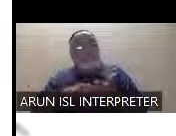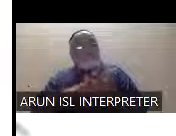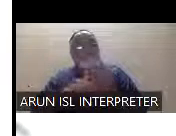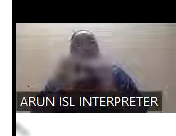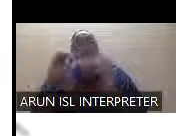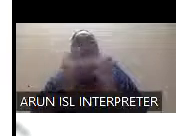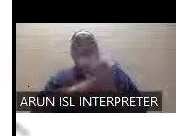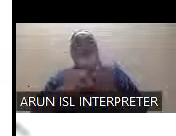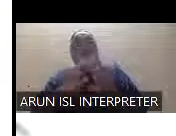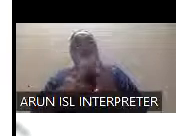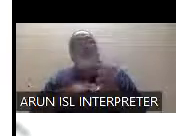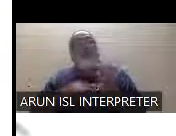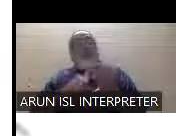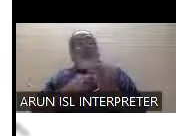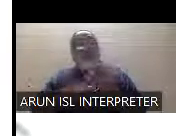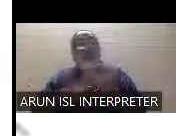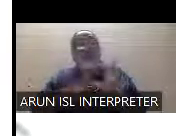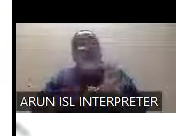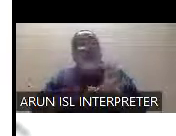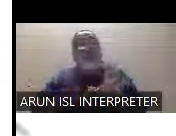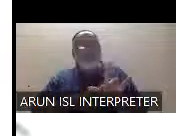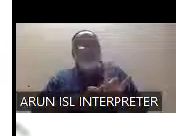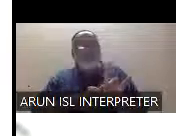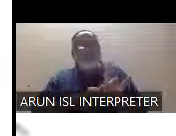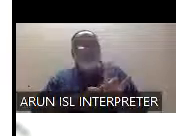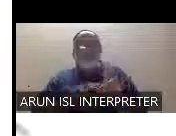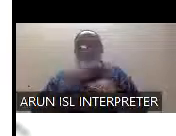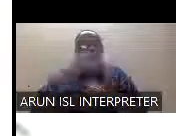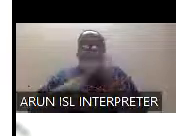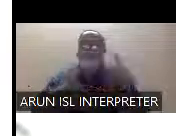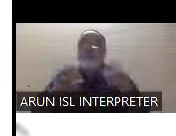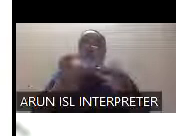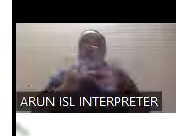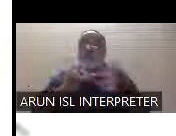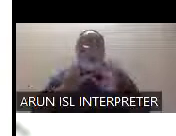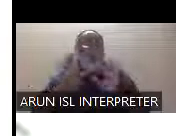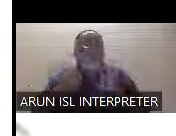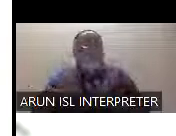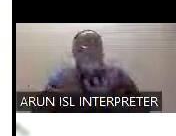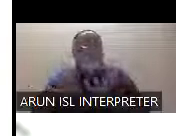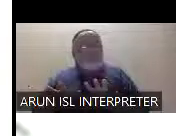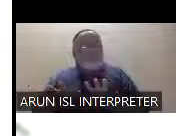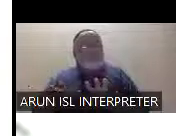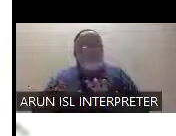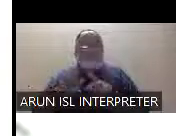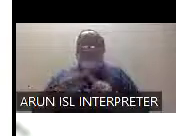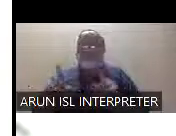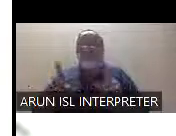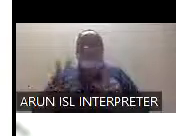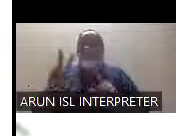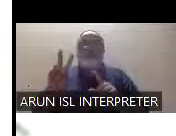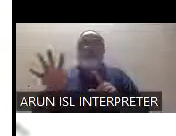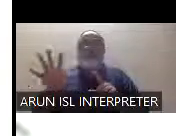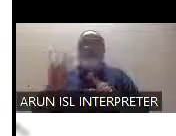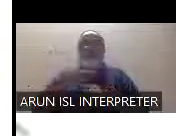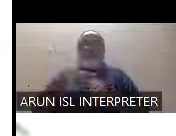in the Doordarshan channel because they had sign language interpreters there. But not 25% of television programs